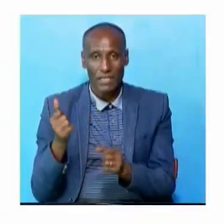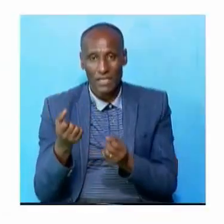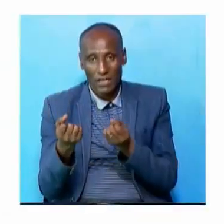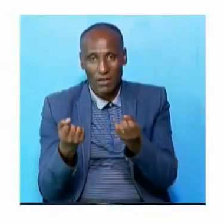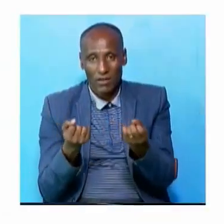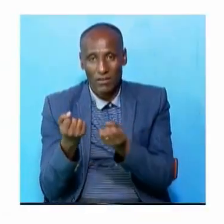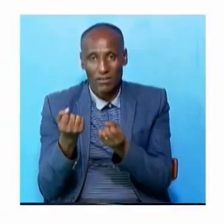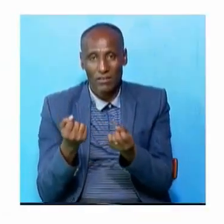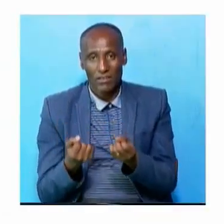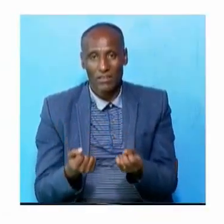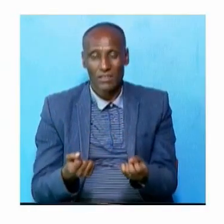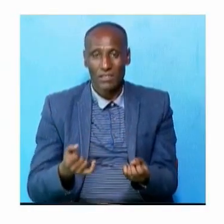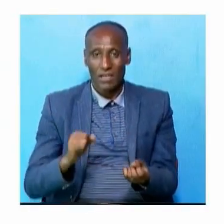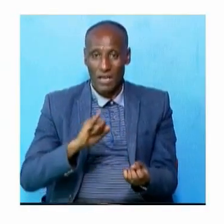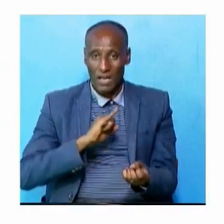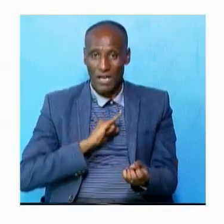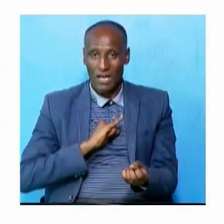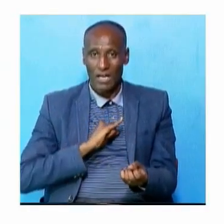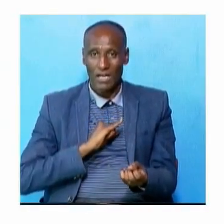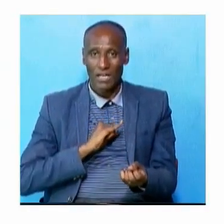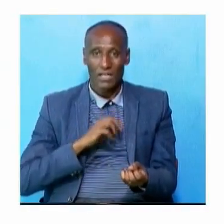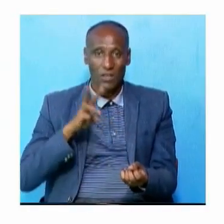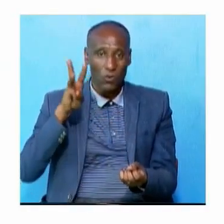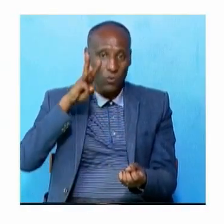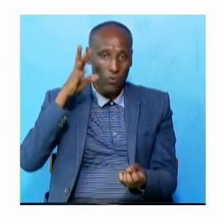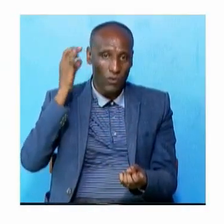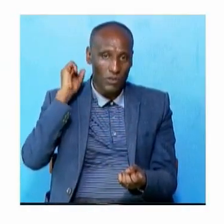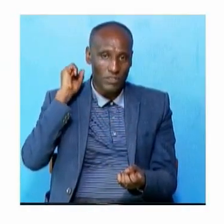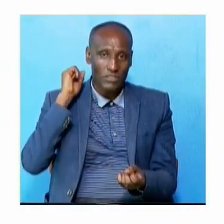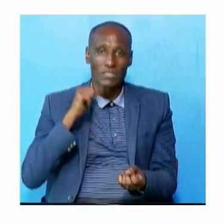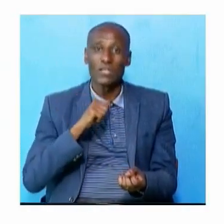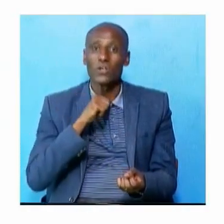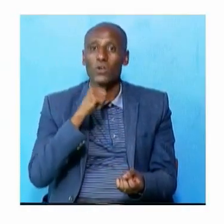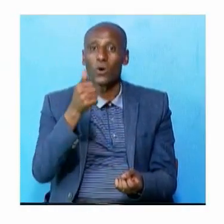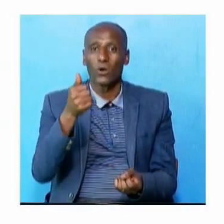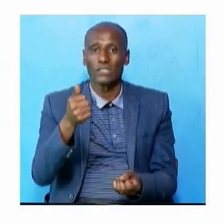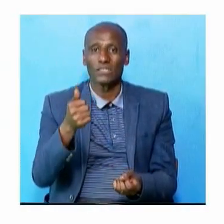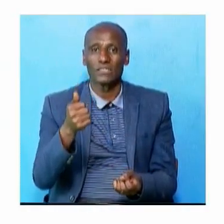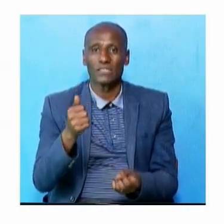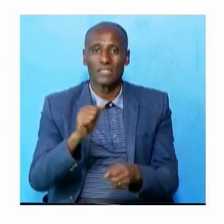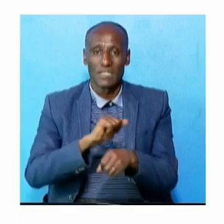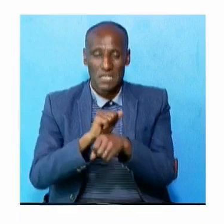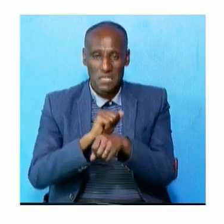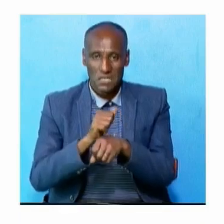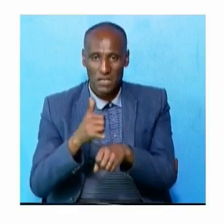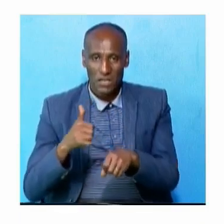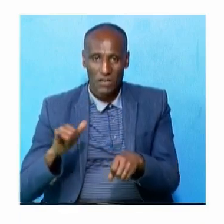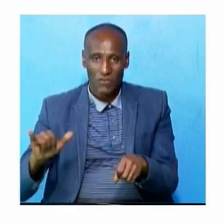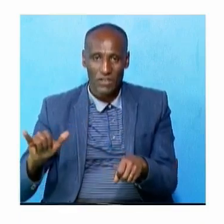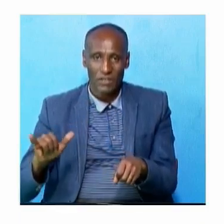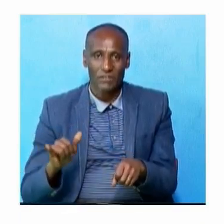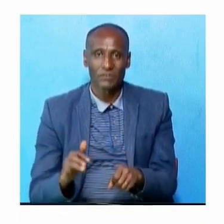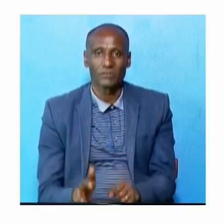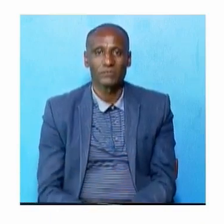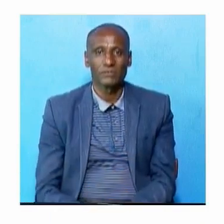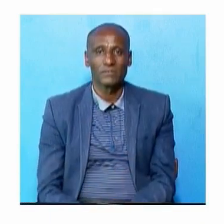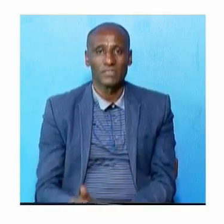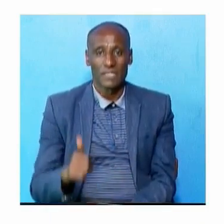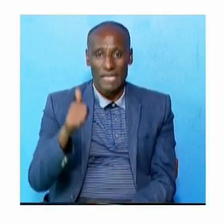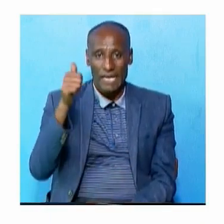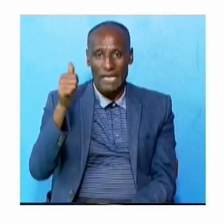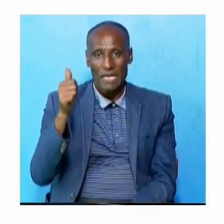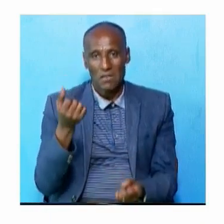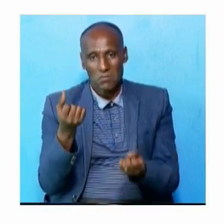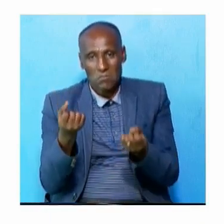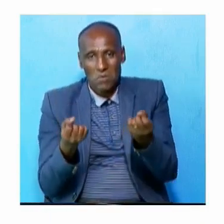I, yes, was not. Very good. I was not, right? Driving.